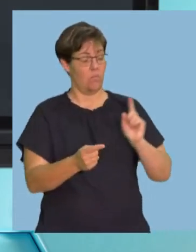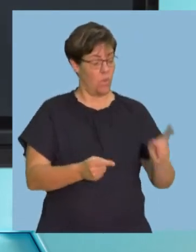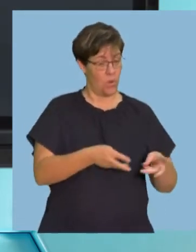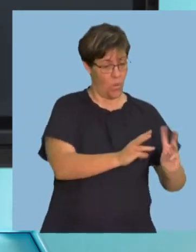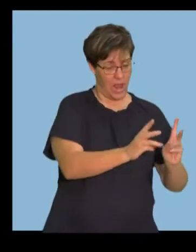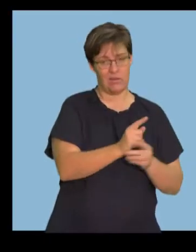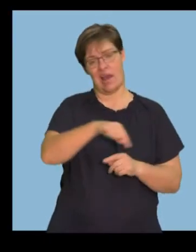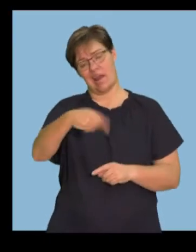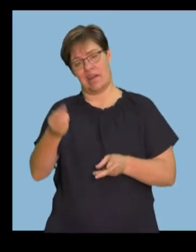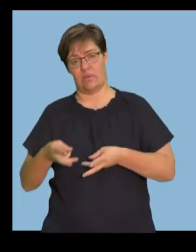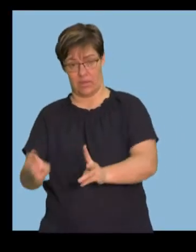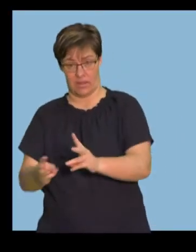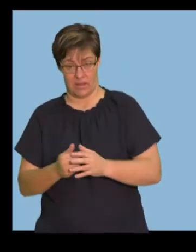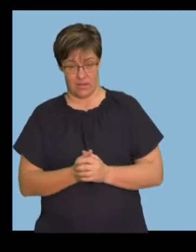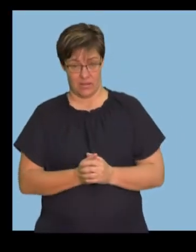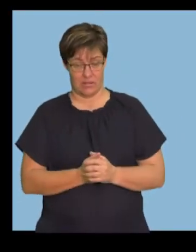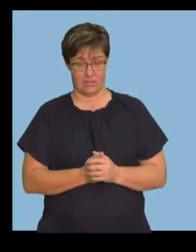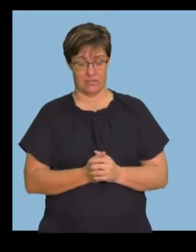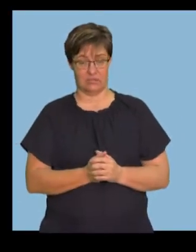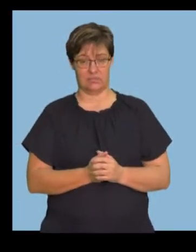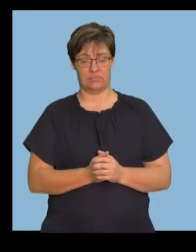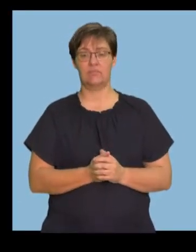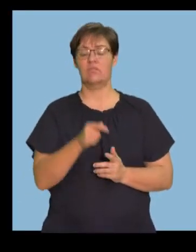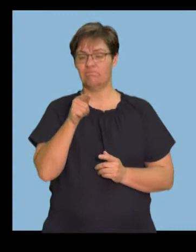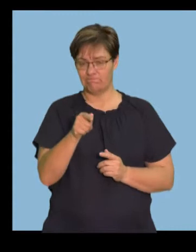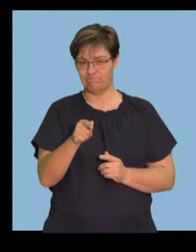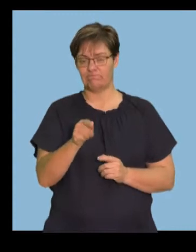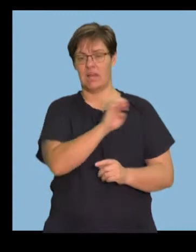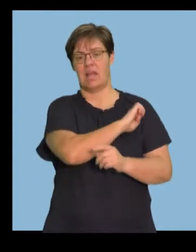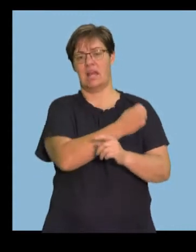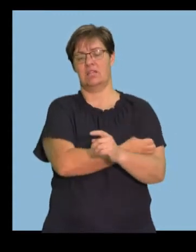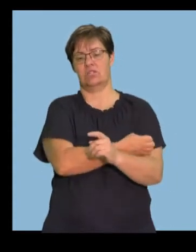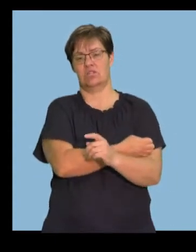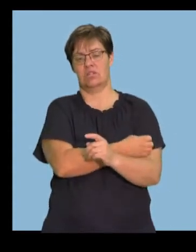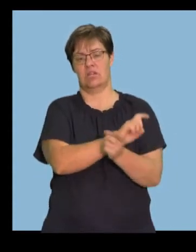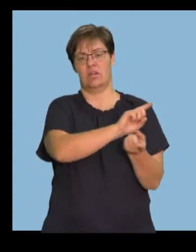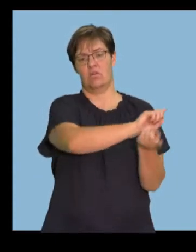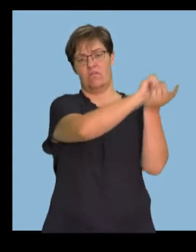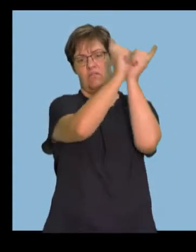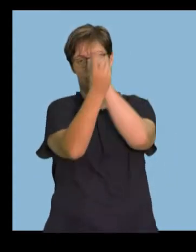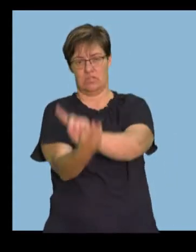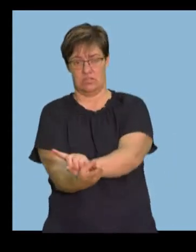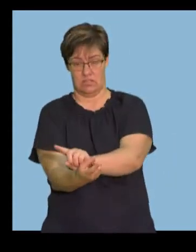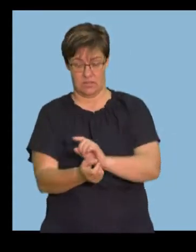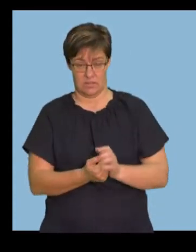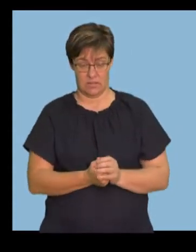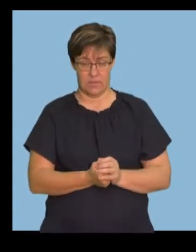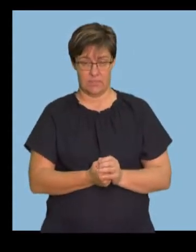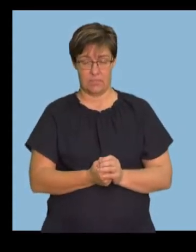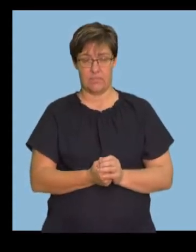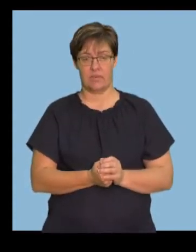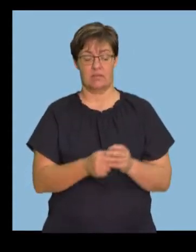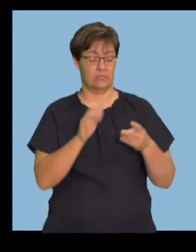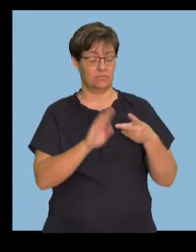another, okay? So this is the thought about energy conversion that takes place in an electric circuit, okay? And